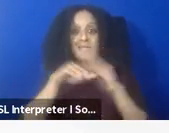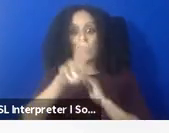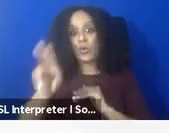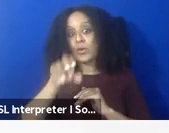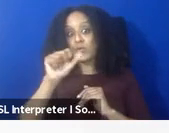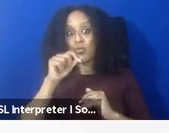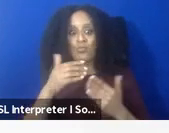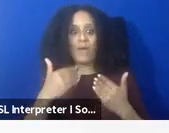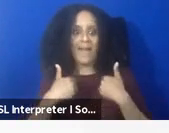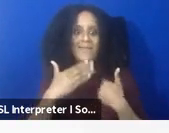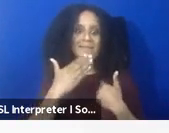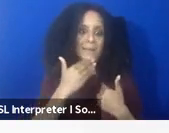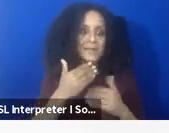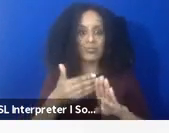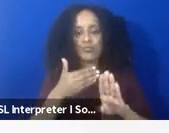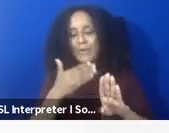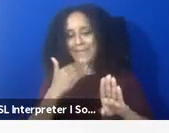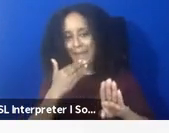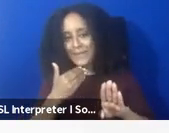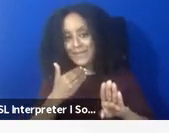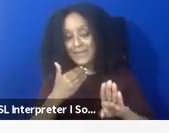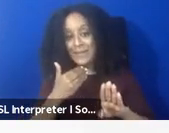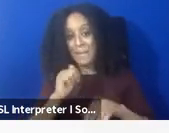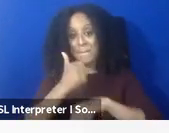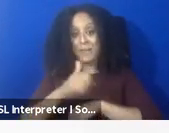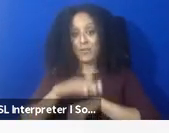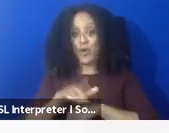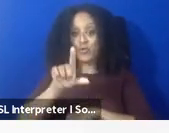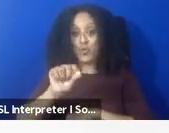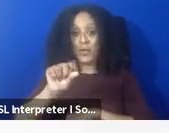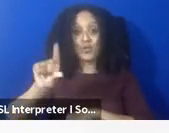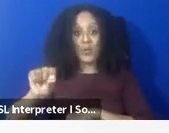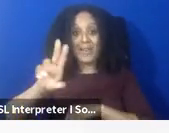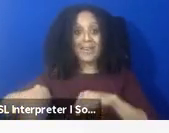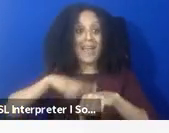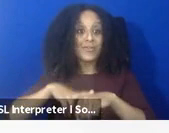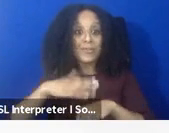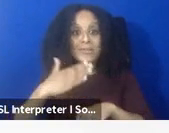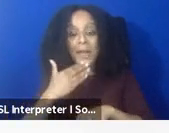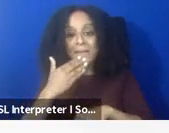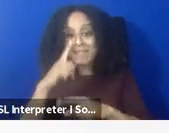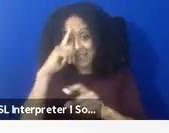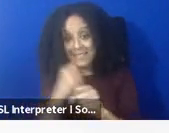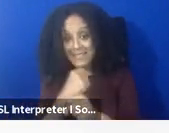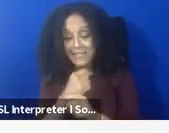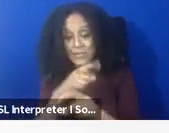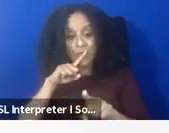have diabetes or prediabetes, according to the 2020 National Diabetes Statistics